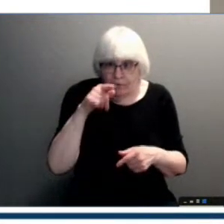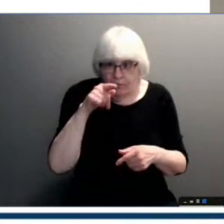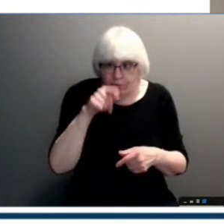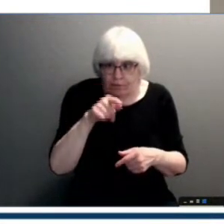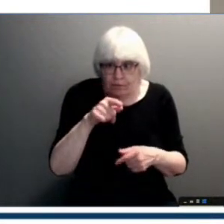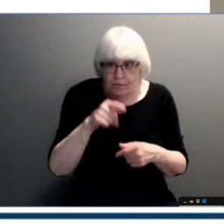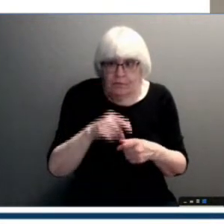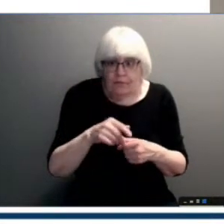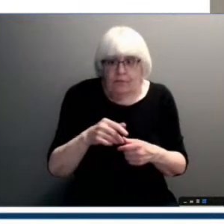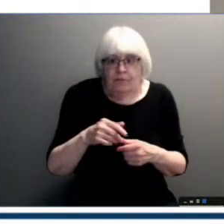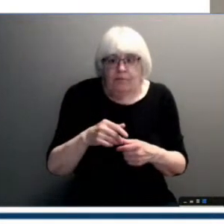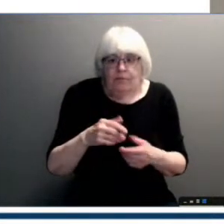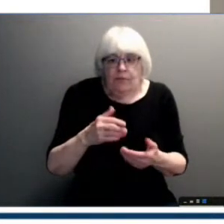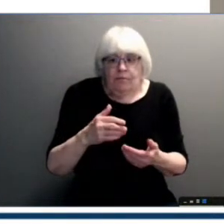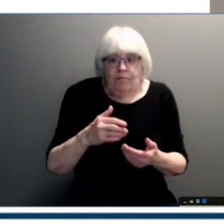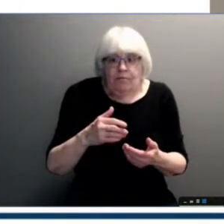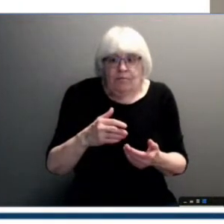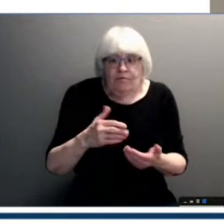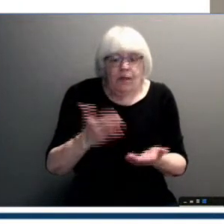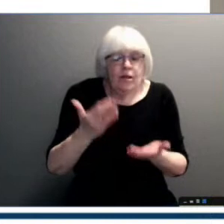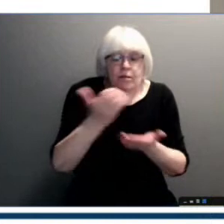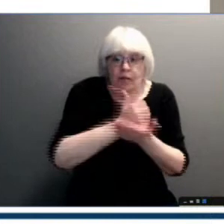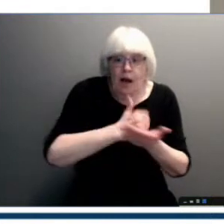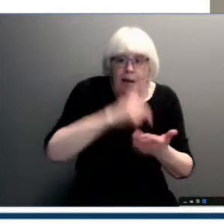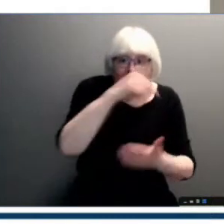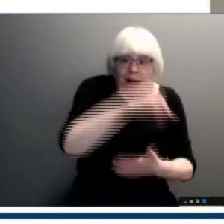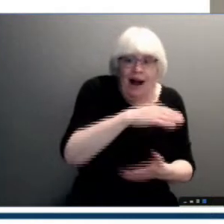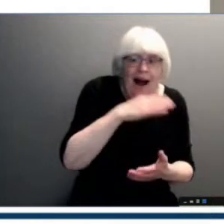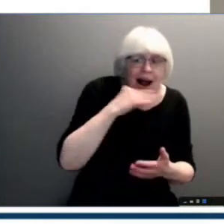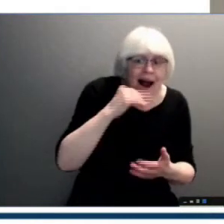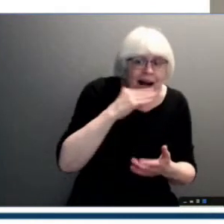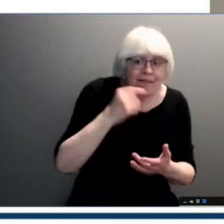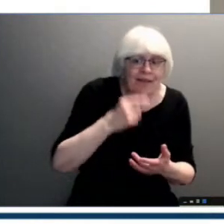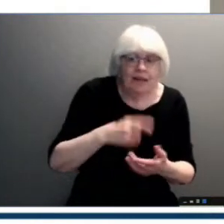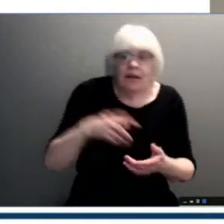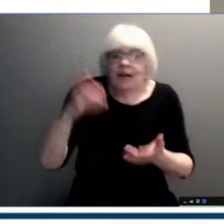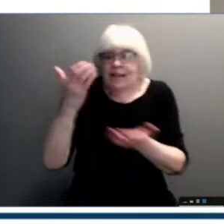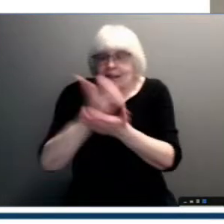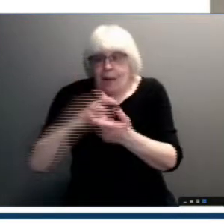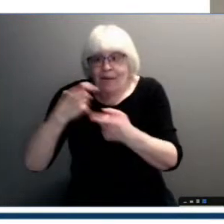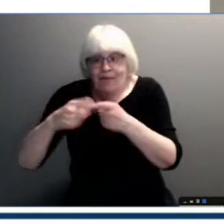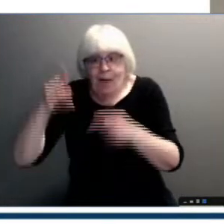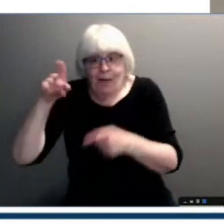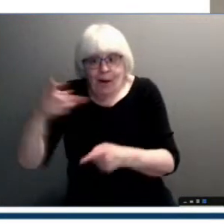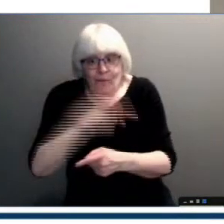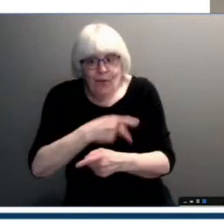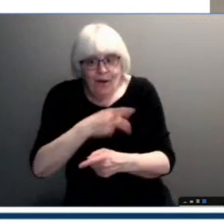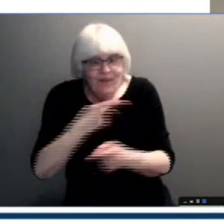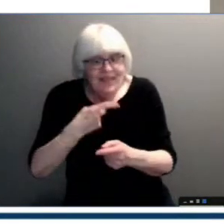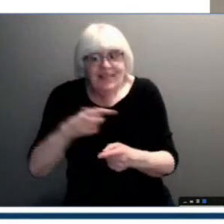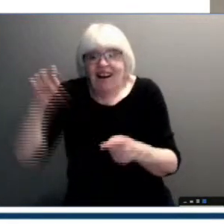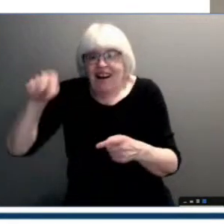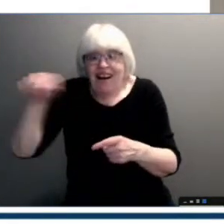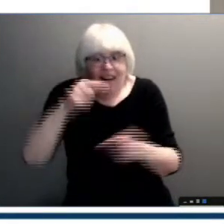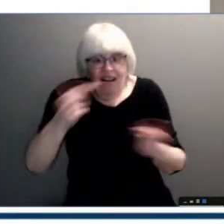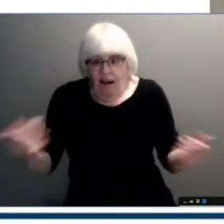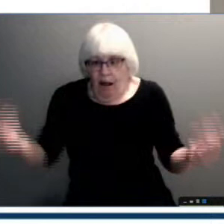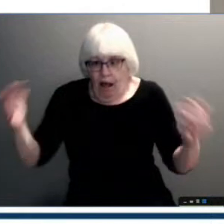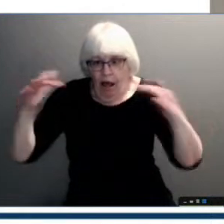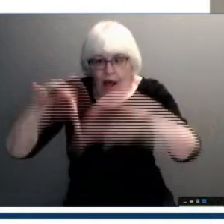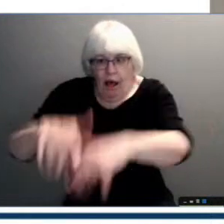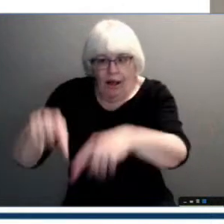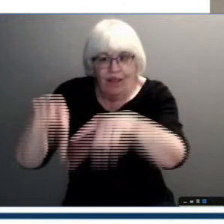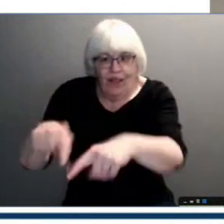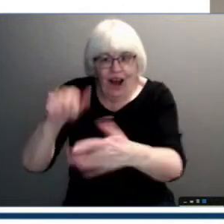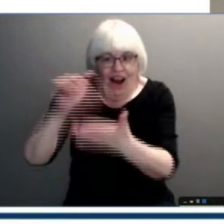weekend. We have lots of ex-grads throughout the province, and it's an important event for them. And so there's lots of movement of people,